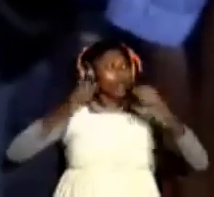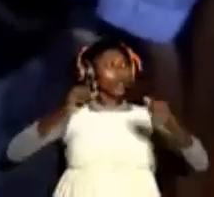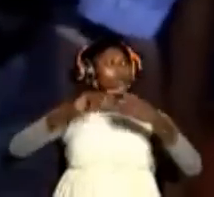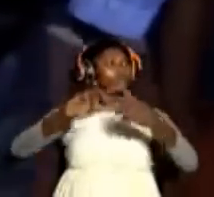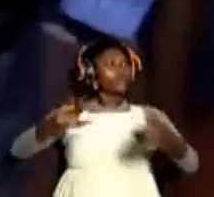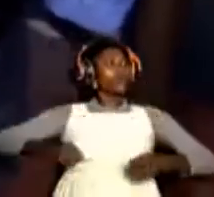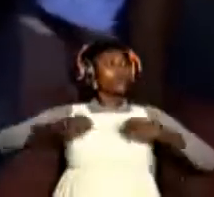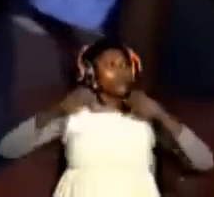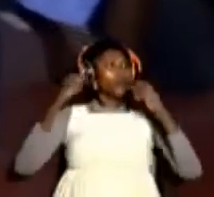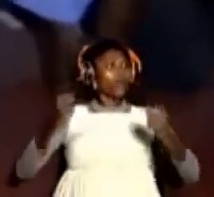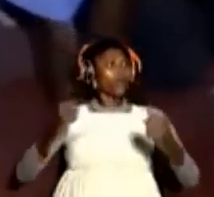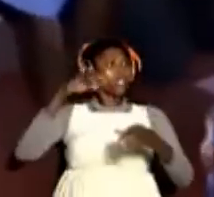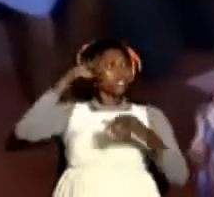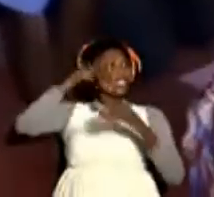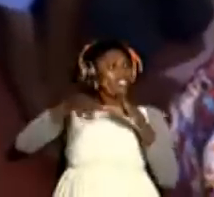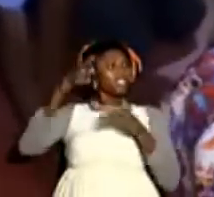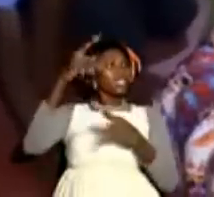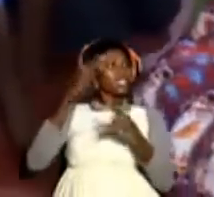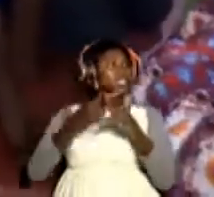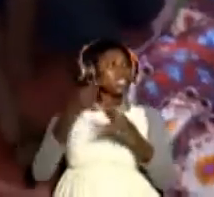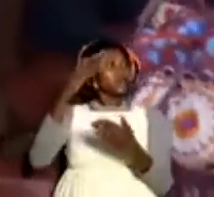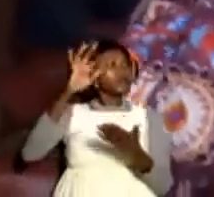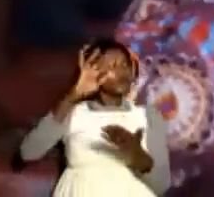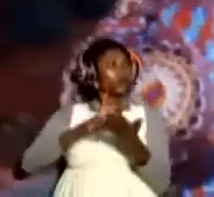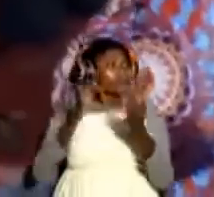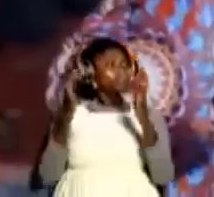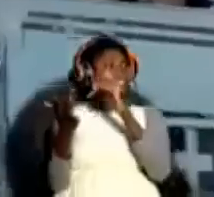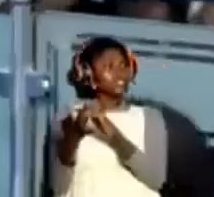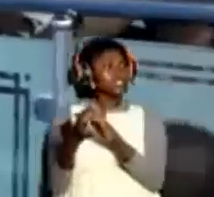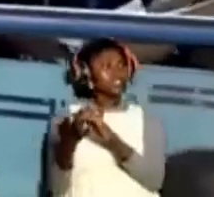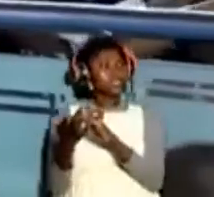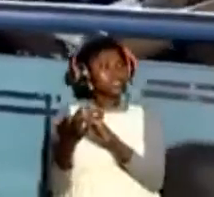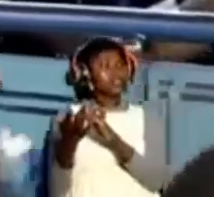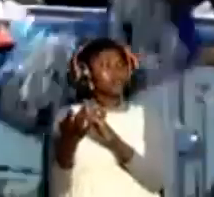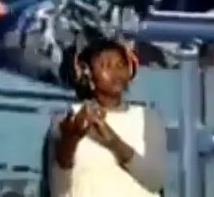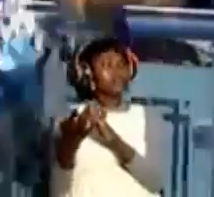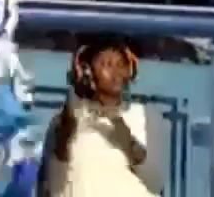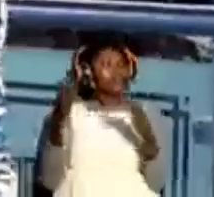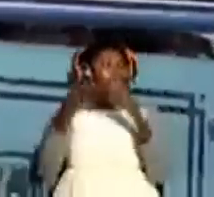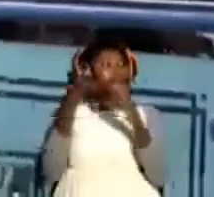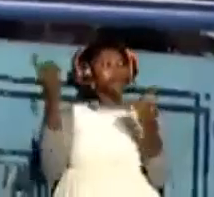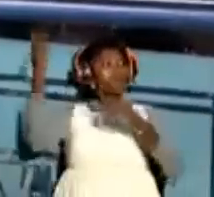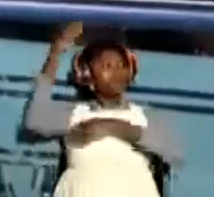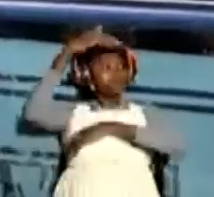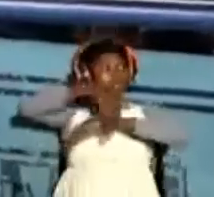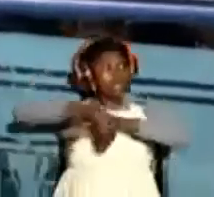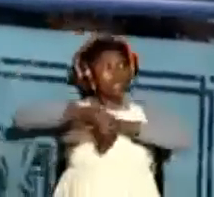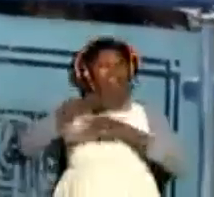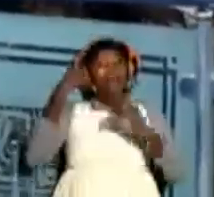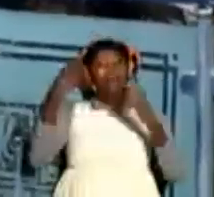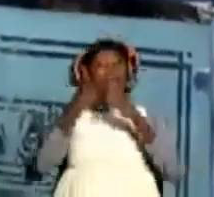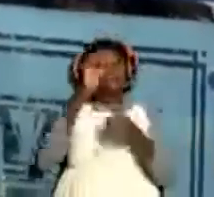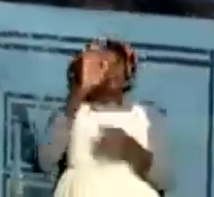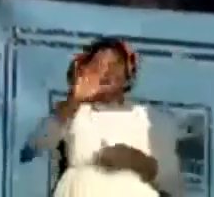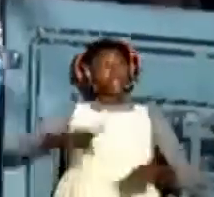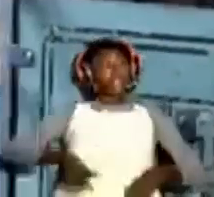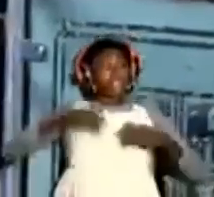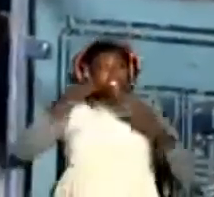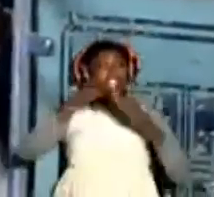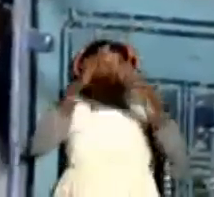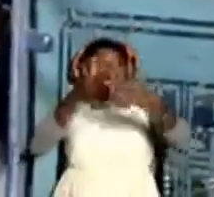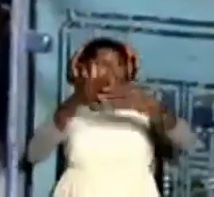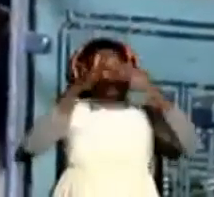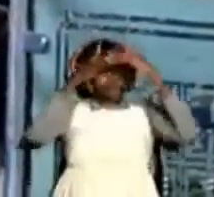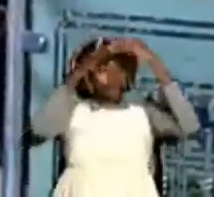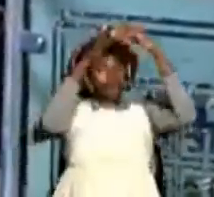power. In the name of Jesus. From tonight, concerning you shall be forward ever